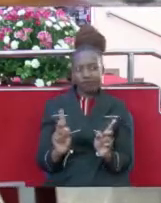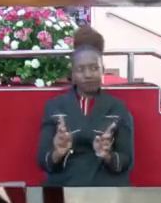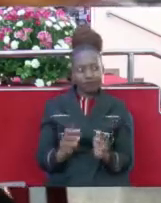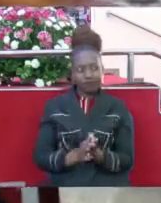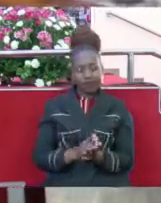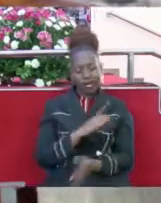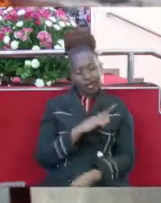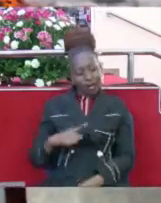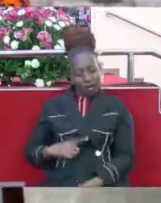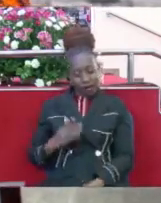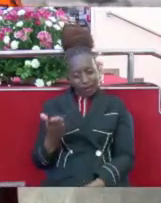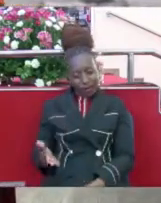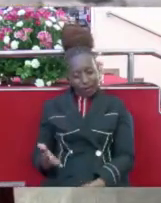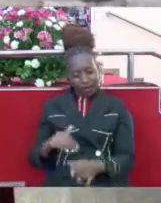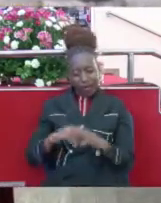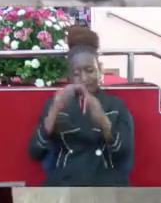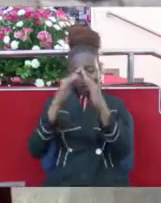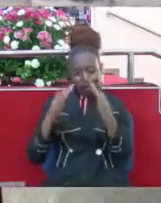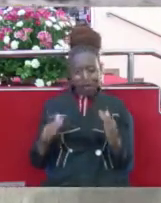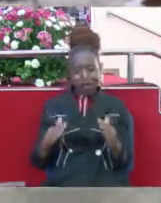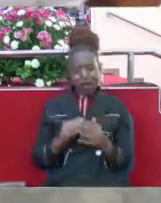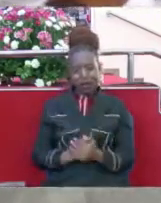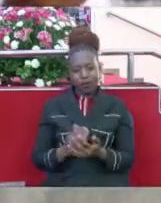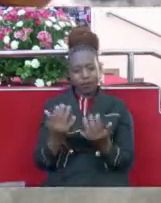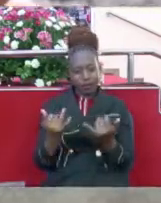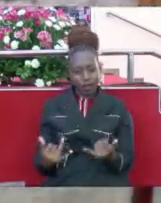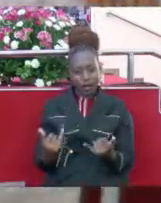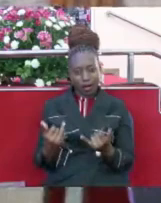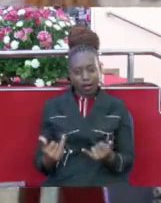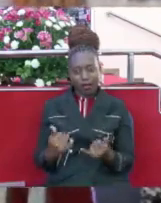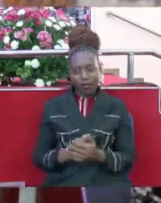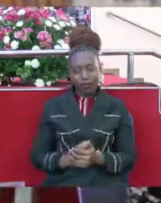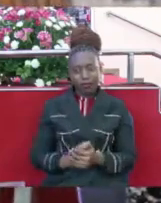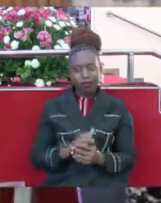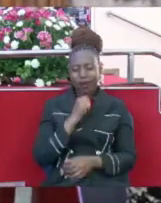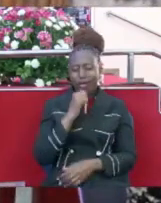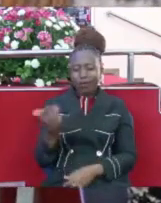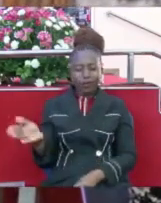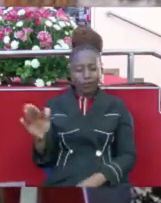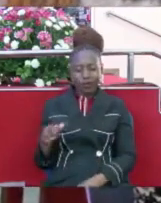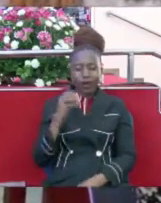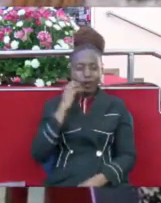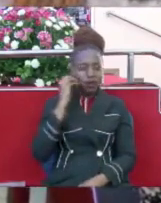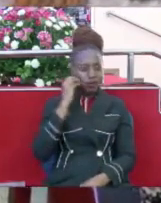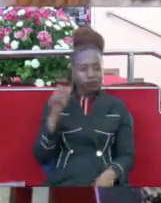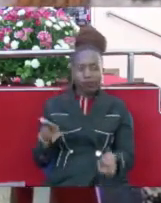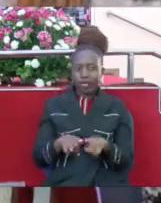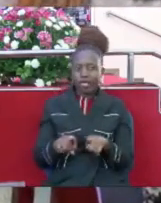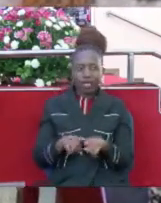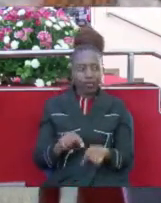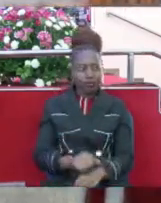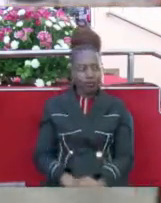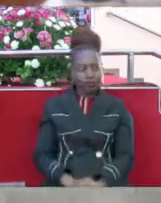this house this afternoon, this morning. Bwana yuko katika chumba asubuhi. Do not go home the same. Usirejee nyumbani ulivyokuwa.